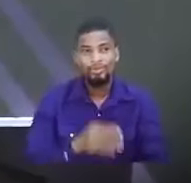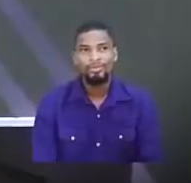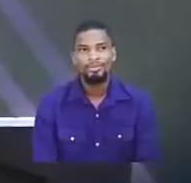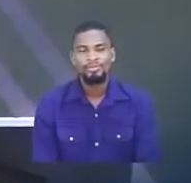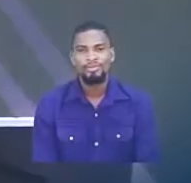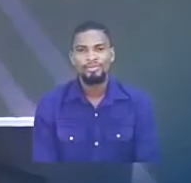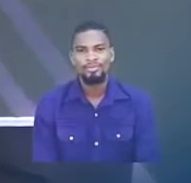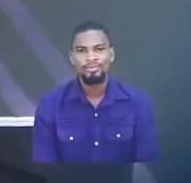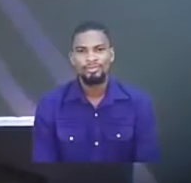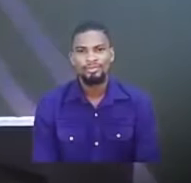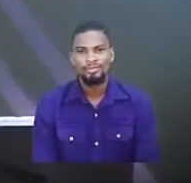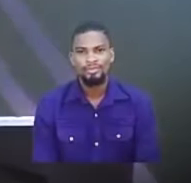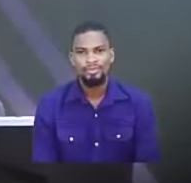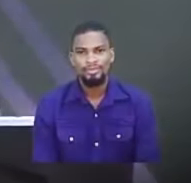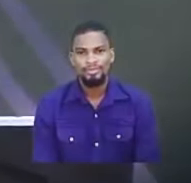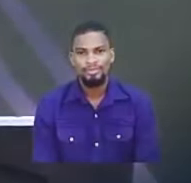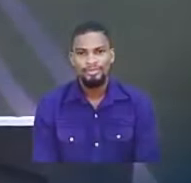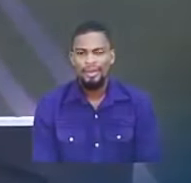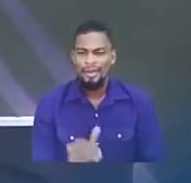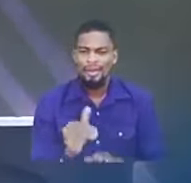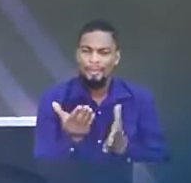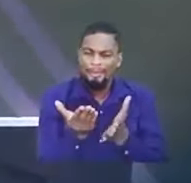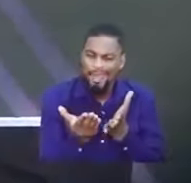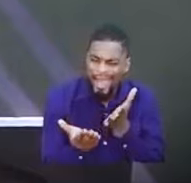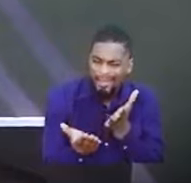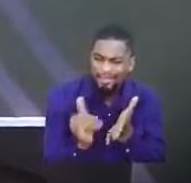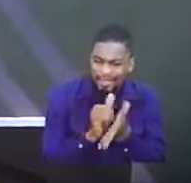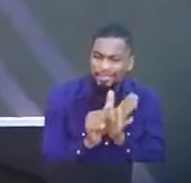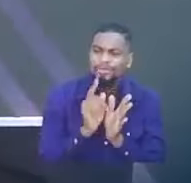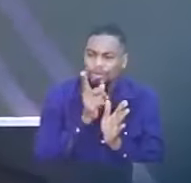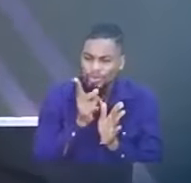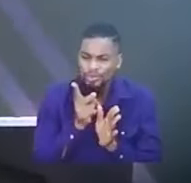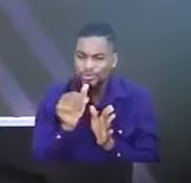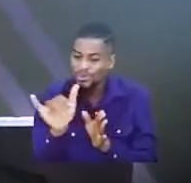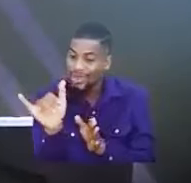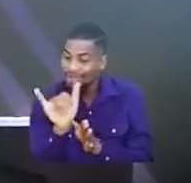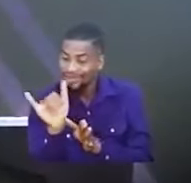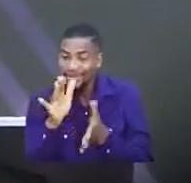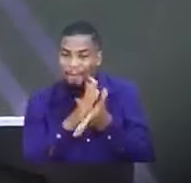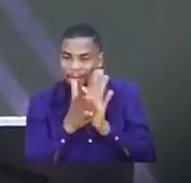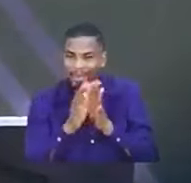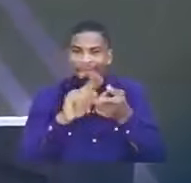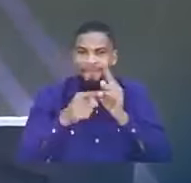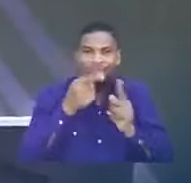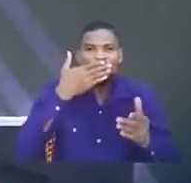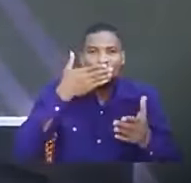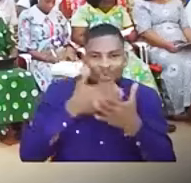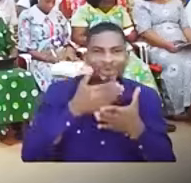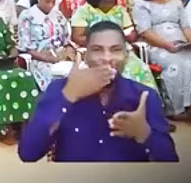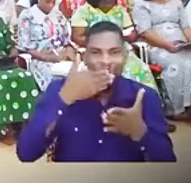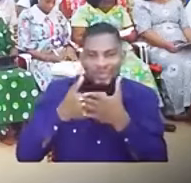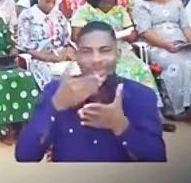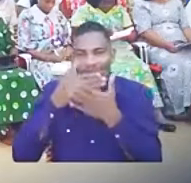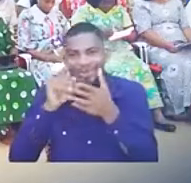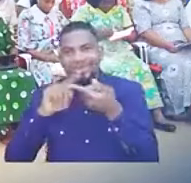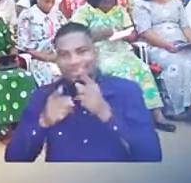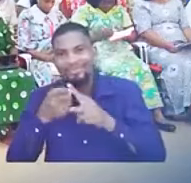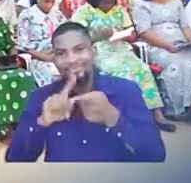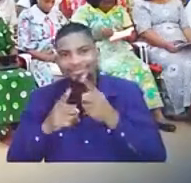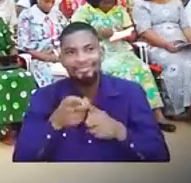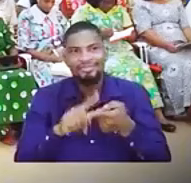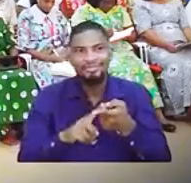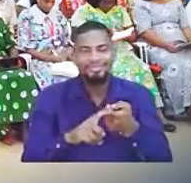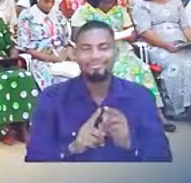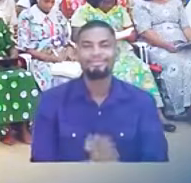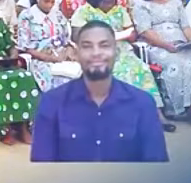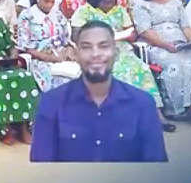so that people can have you as good friends, so that they can partner with you and save our world. So that when